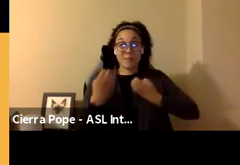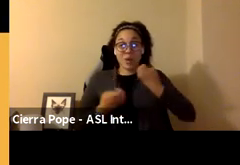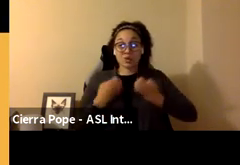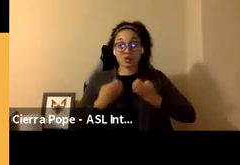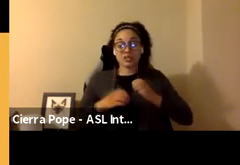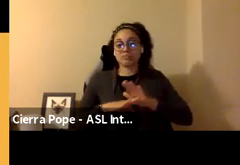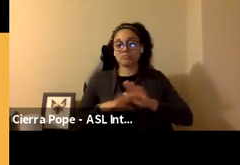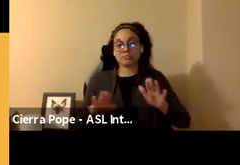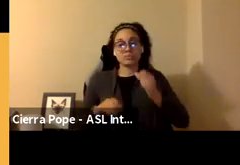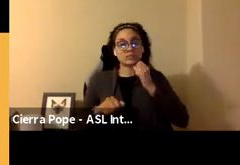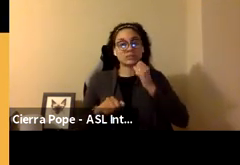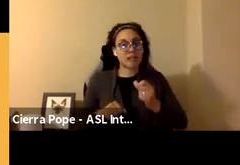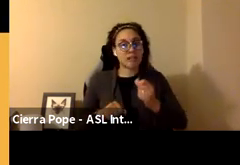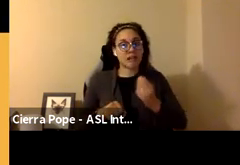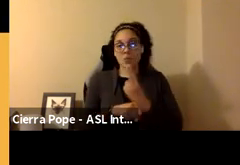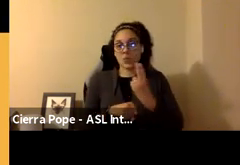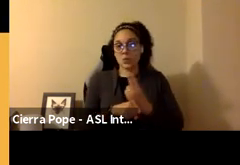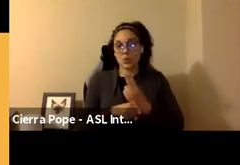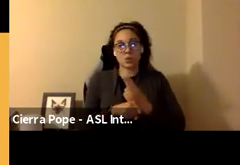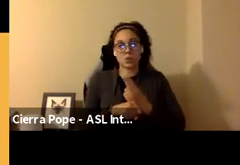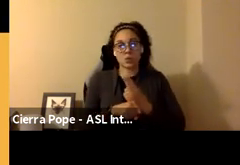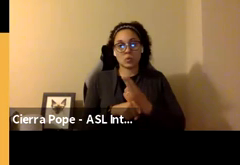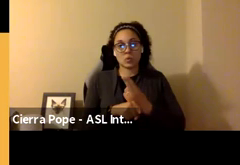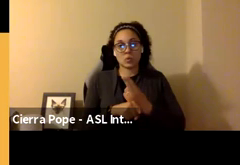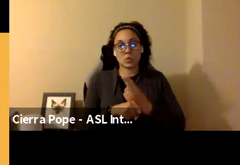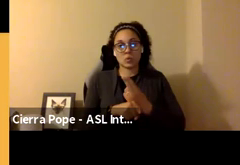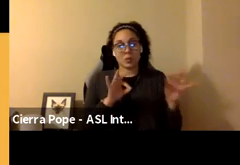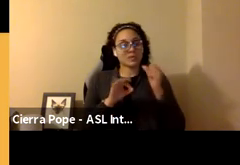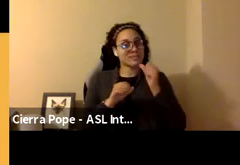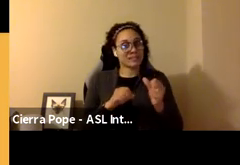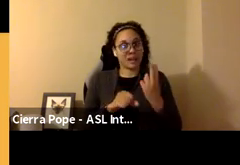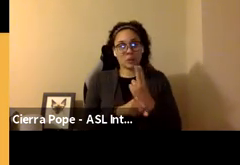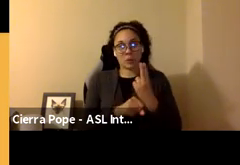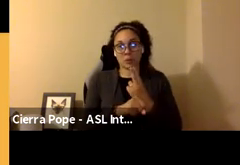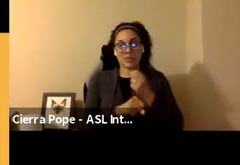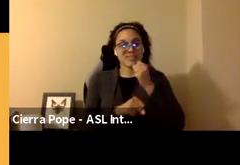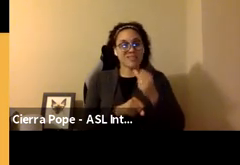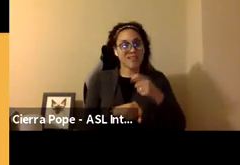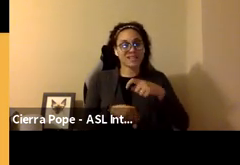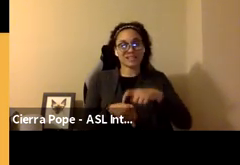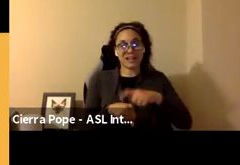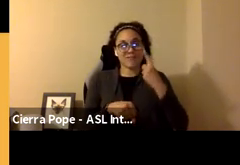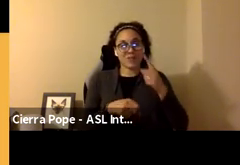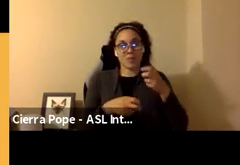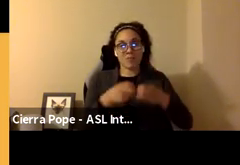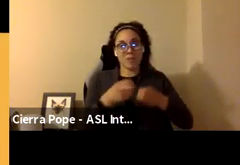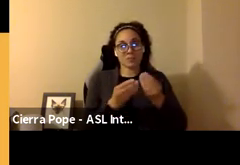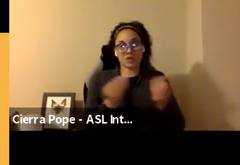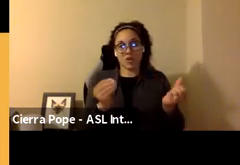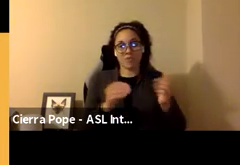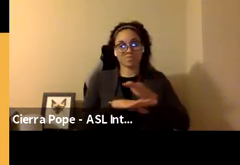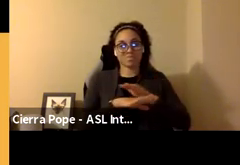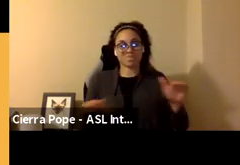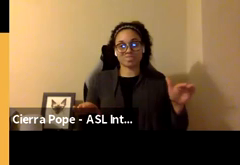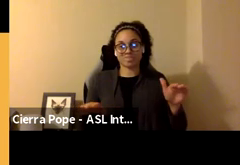language. This is not the time to try to move forward or to problem solve. They are in this